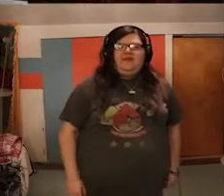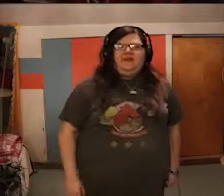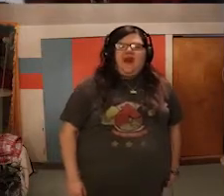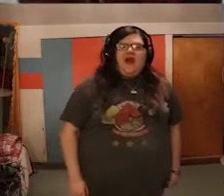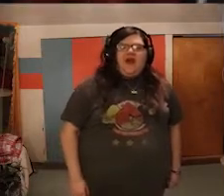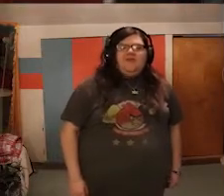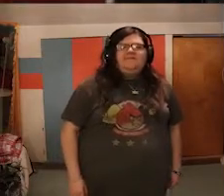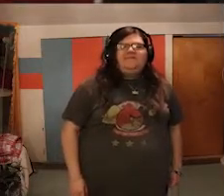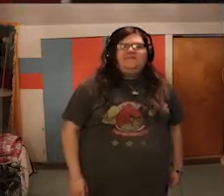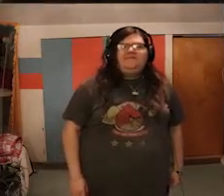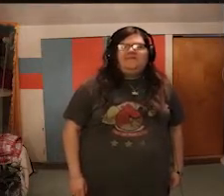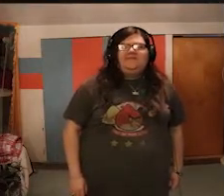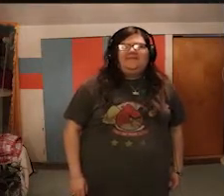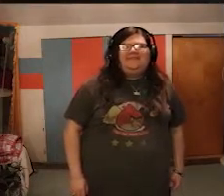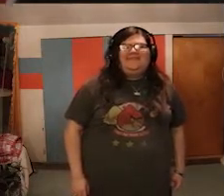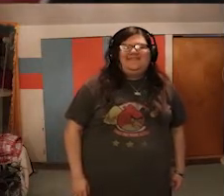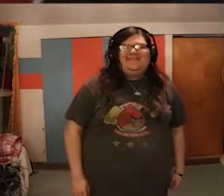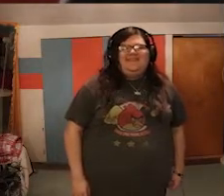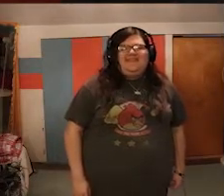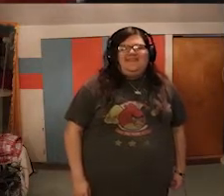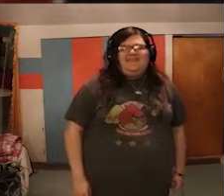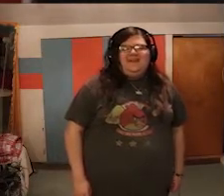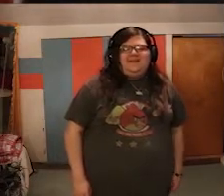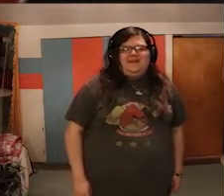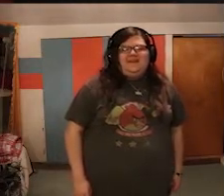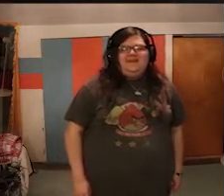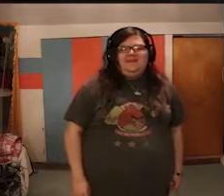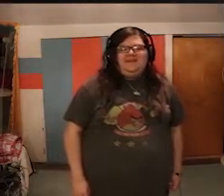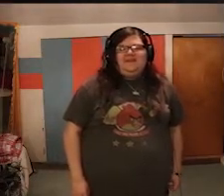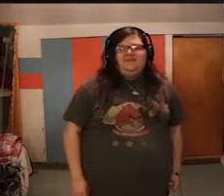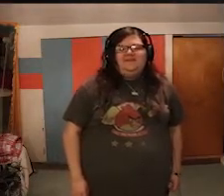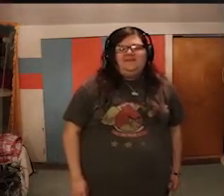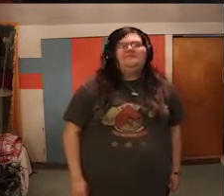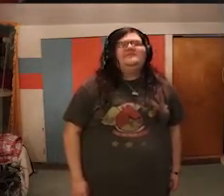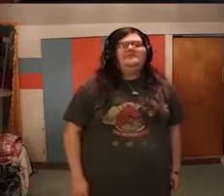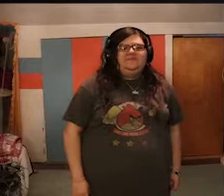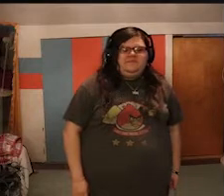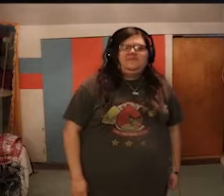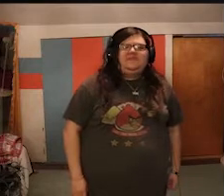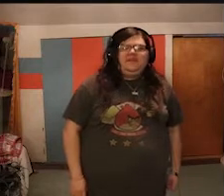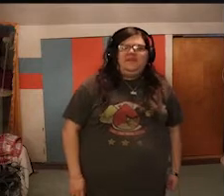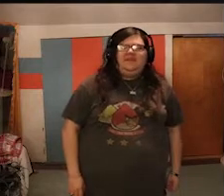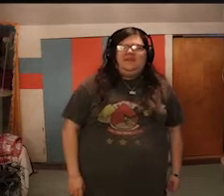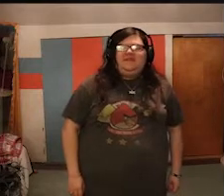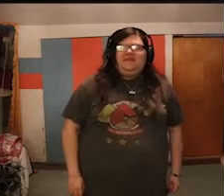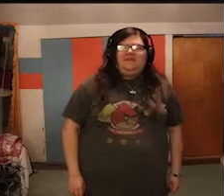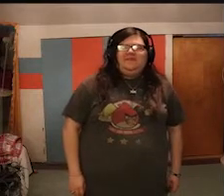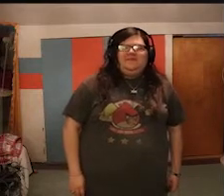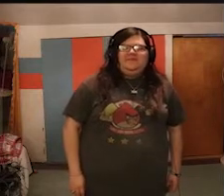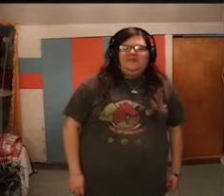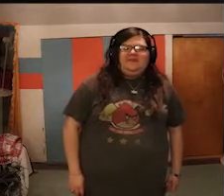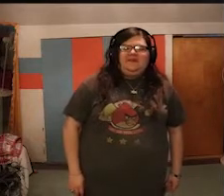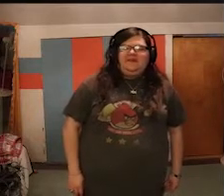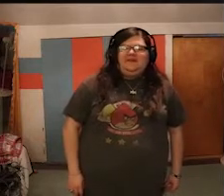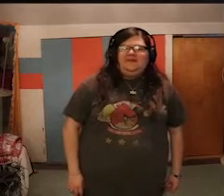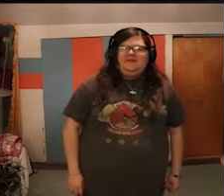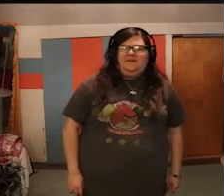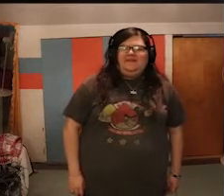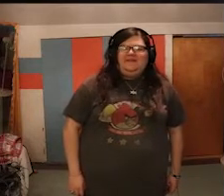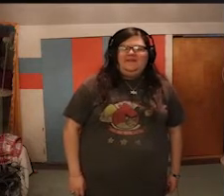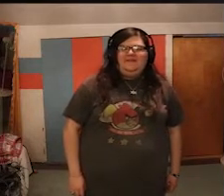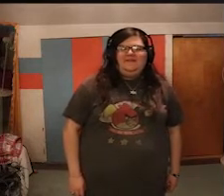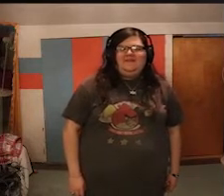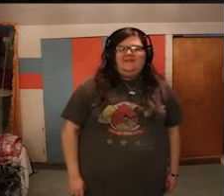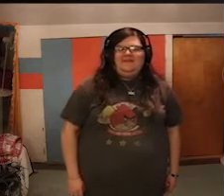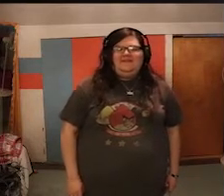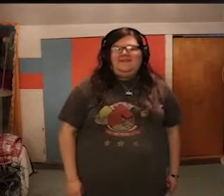interest? Dead by Daylight. And don't say you. Dead by Daylight. She likes Dead Overwatch. Oh. So like... At night, yeah. At night, I'm playing games with you. You'll